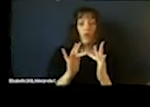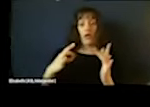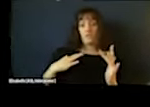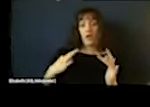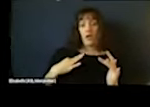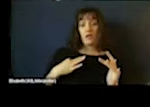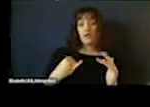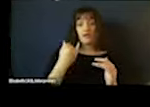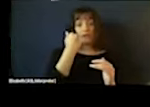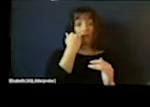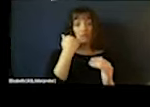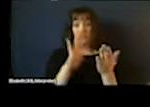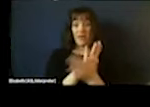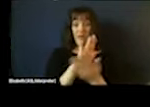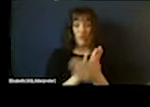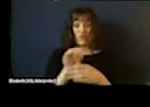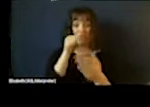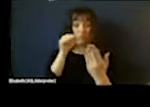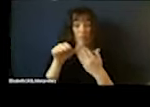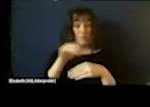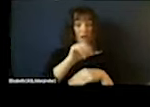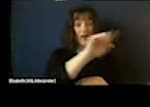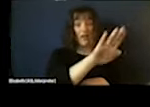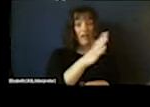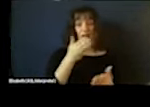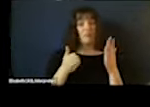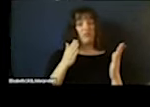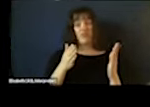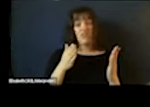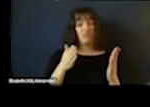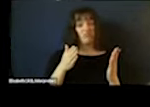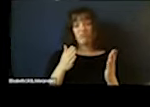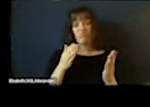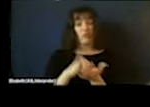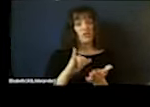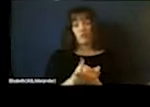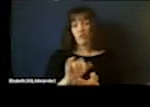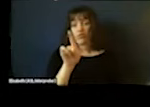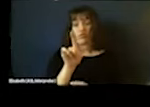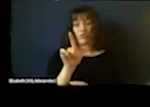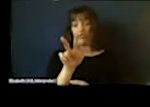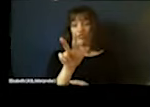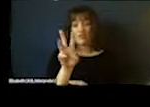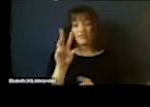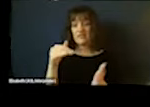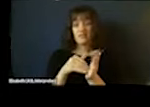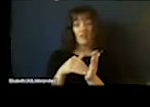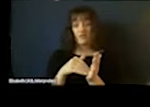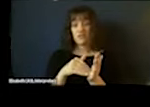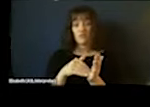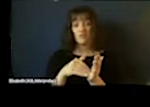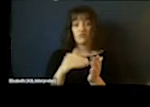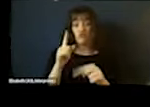should submit paper or something like that, maybe we cannot have a 36,000 people that much. But anyway, when I see